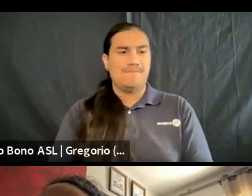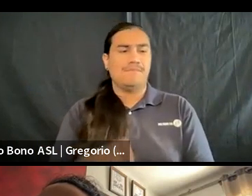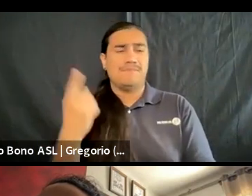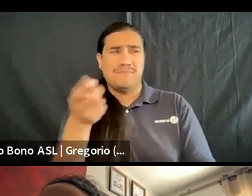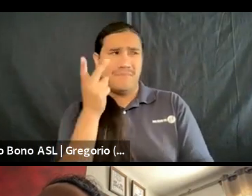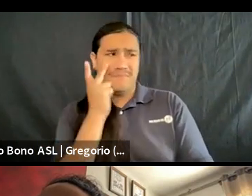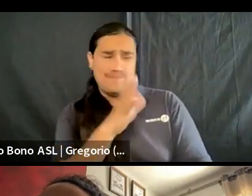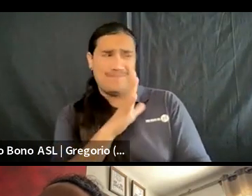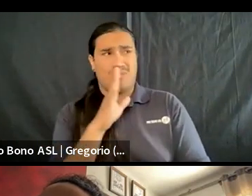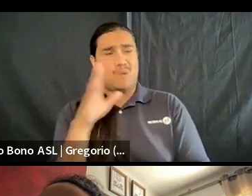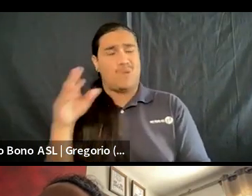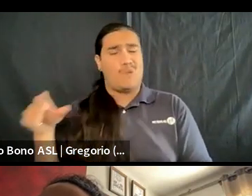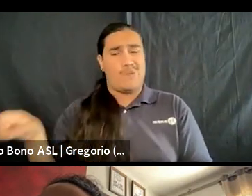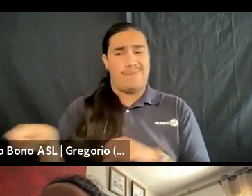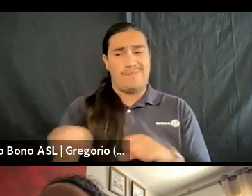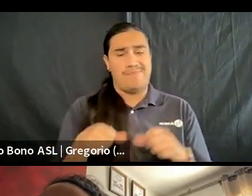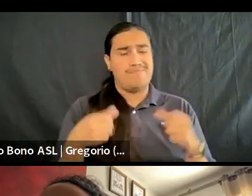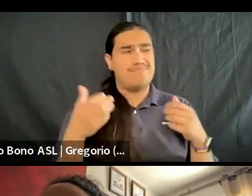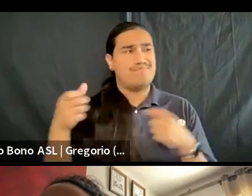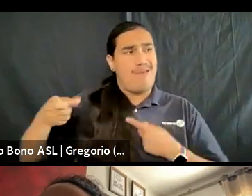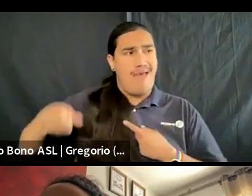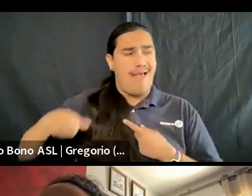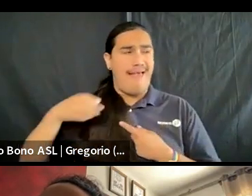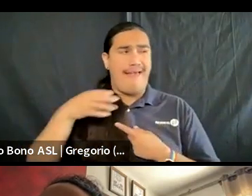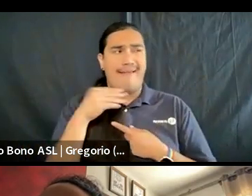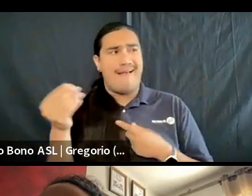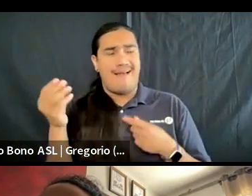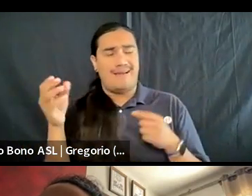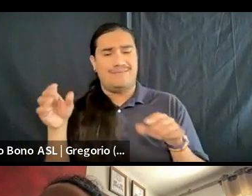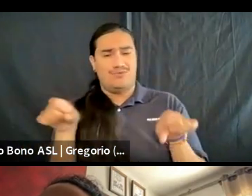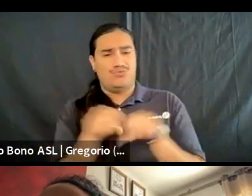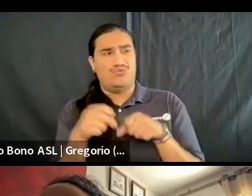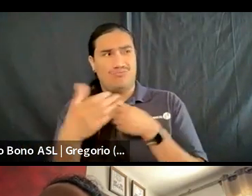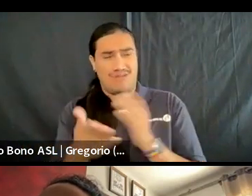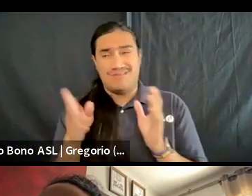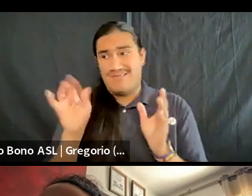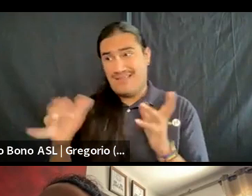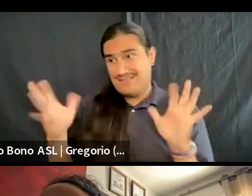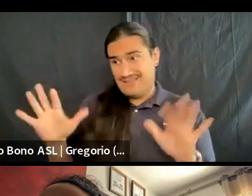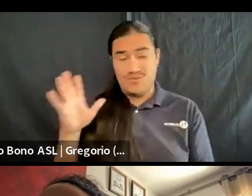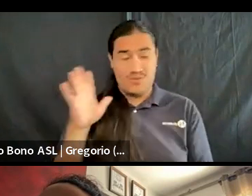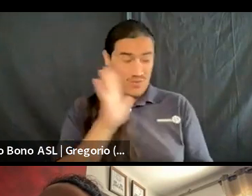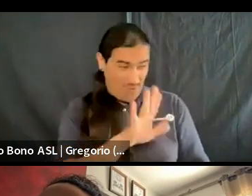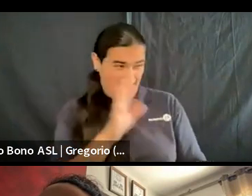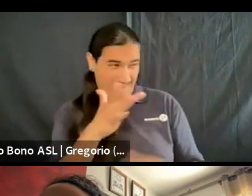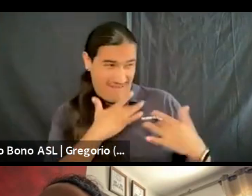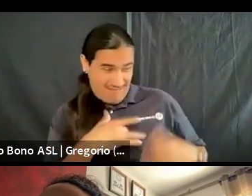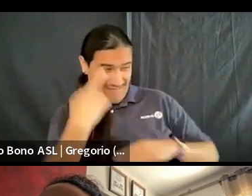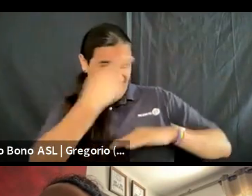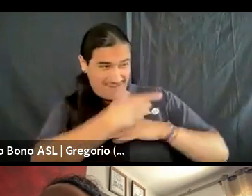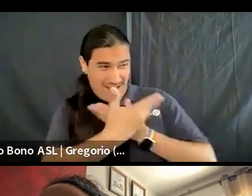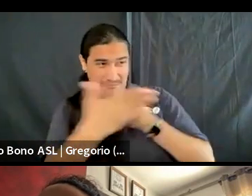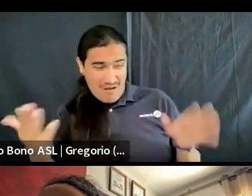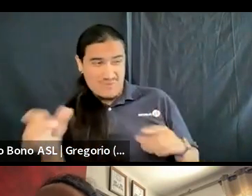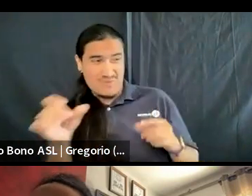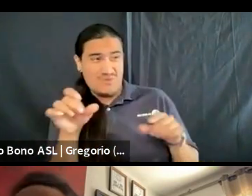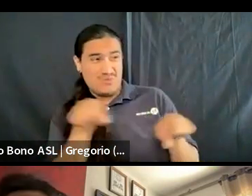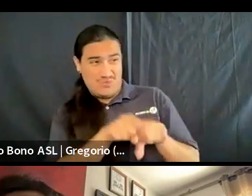see your rolly bag and a shoebox. That's it. Your Valentine's Day box is a